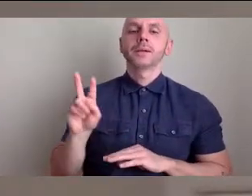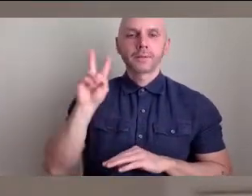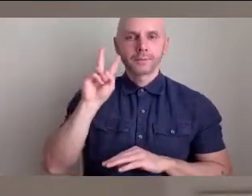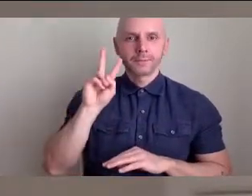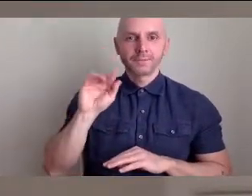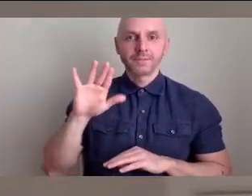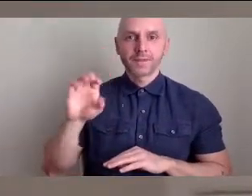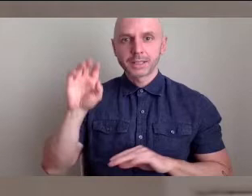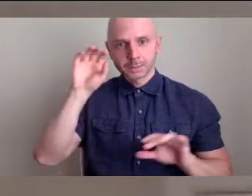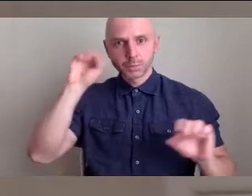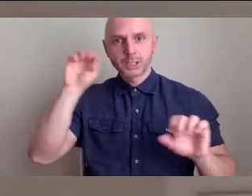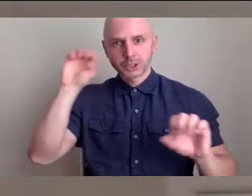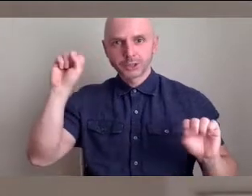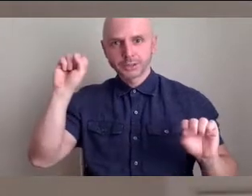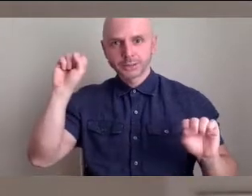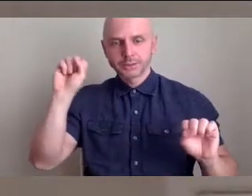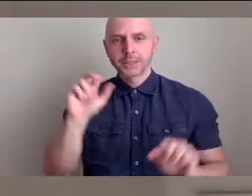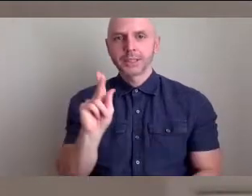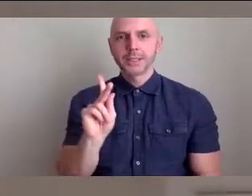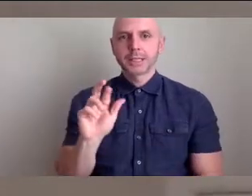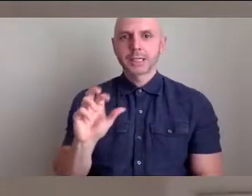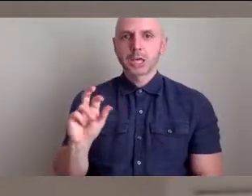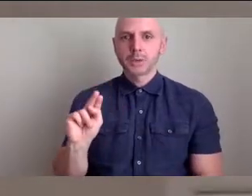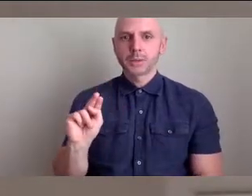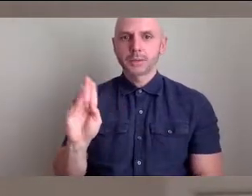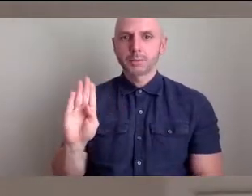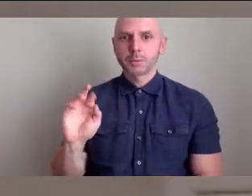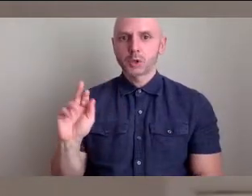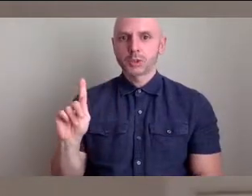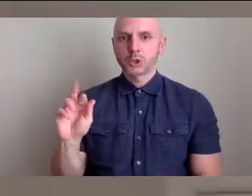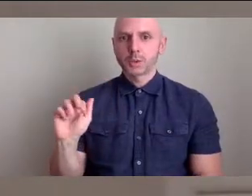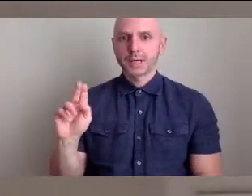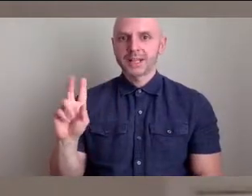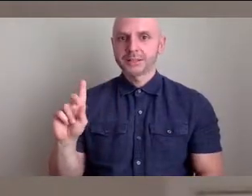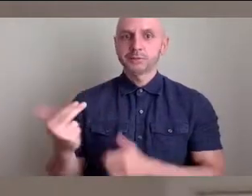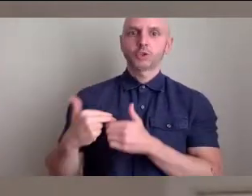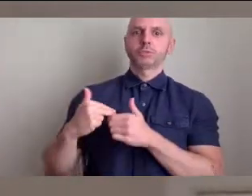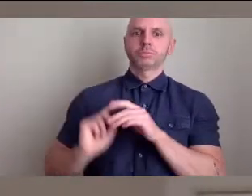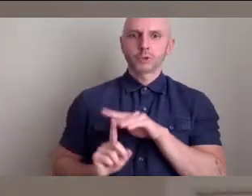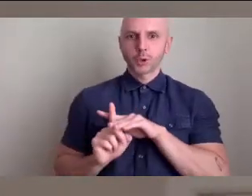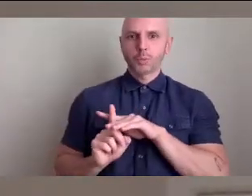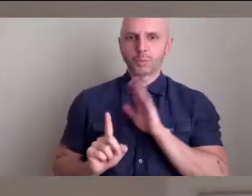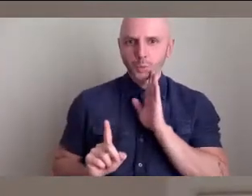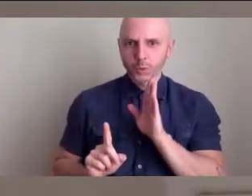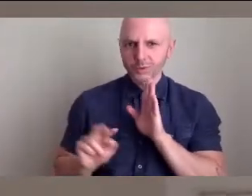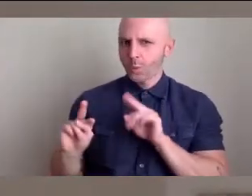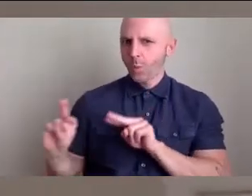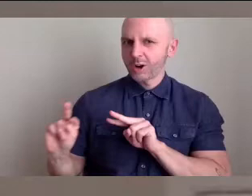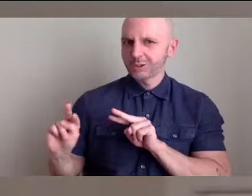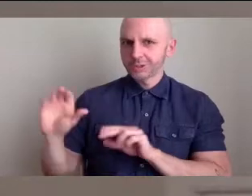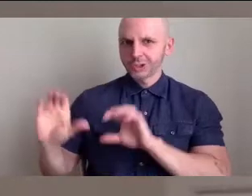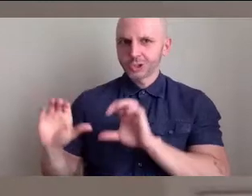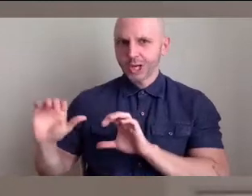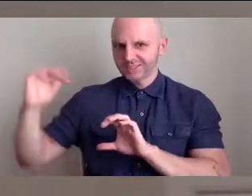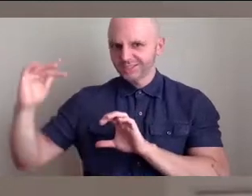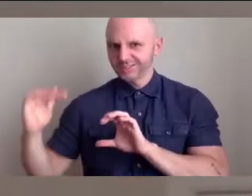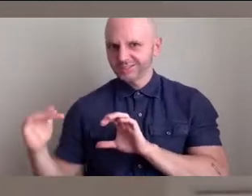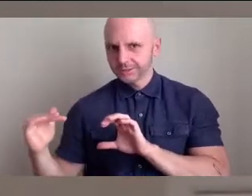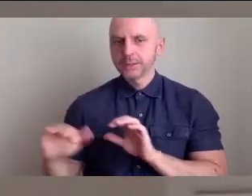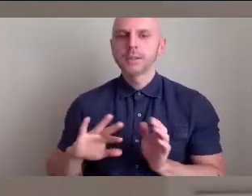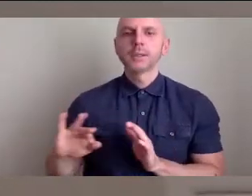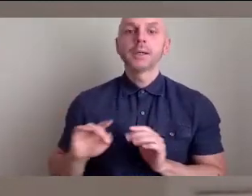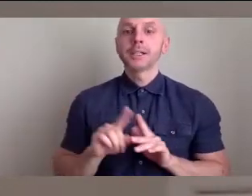in the next few minutes. She's going to be in the chat, so keep an eye out for her and say hello if you'd like. To start us off tonight, we're going to be hearing